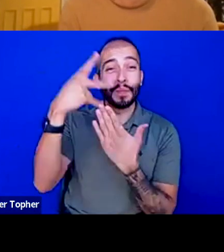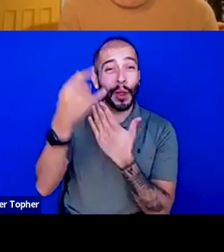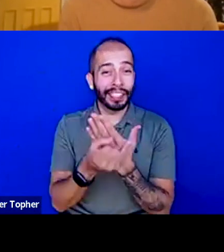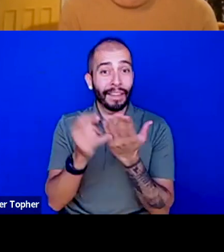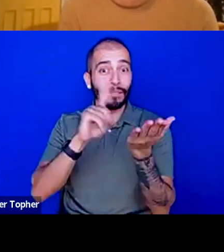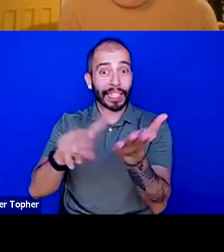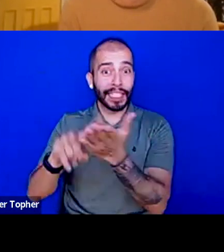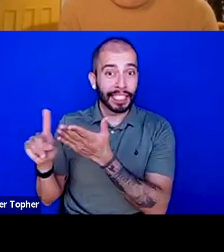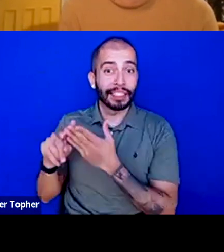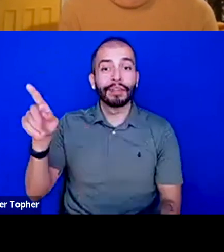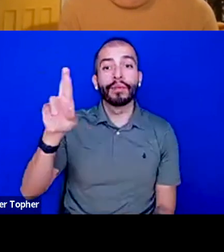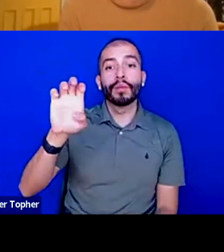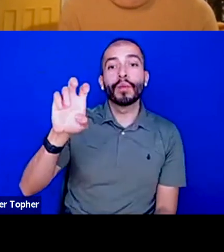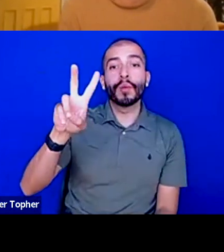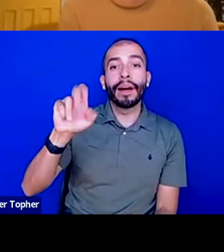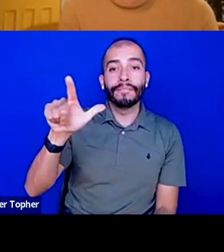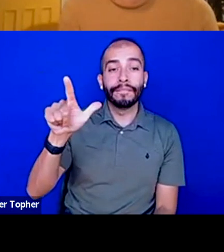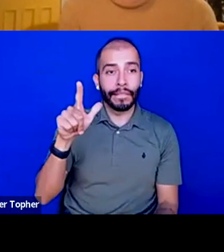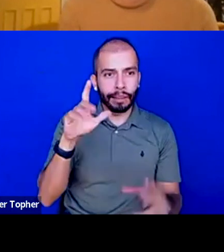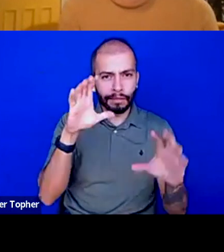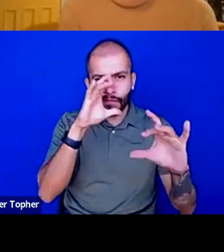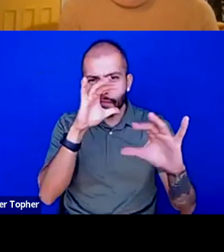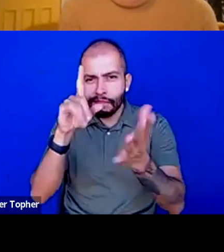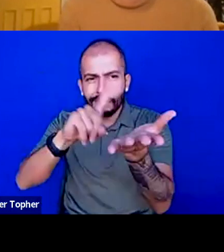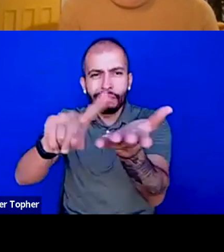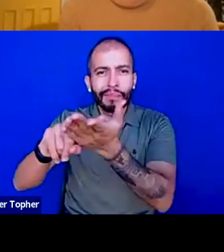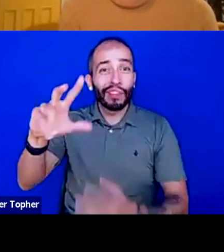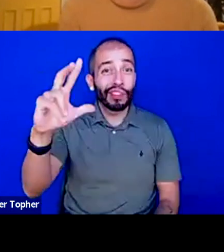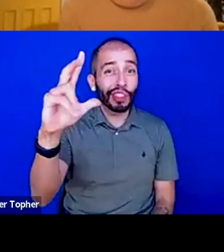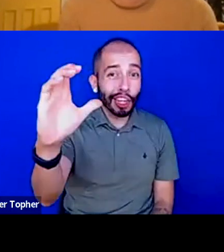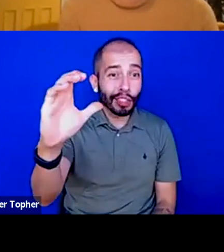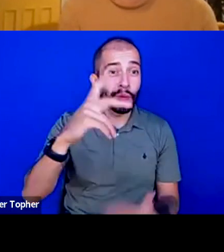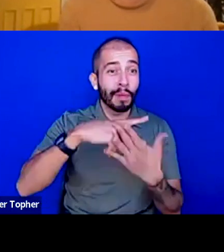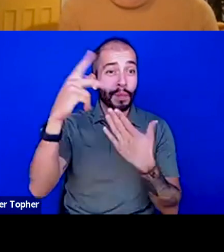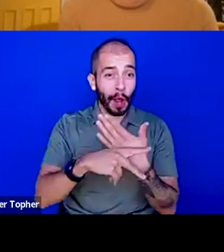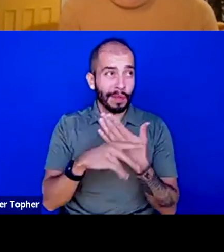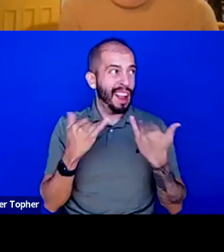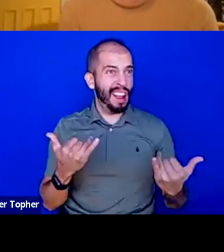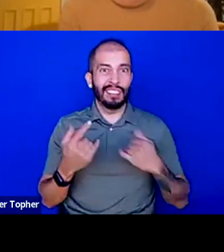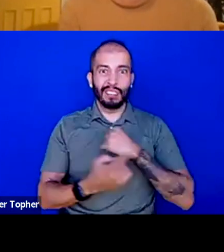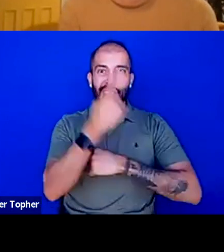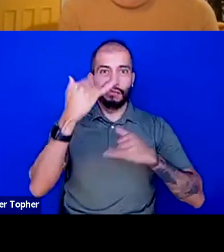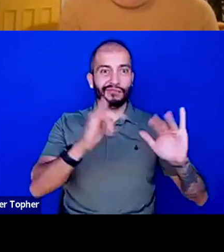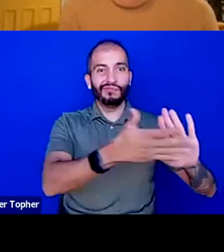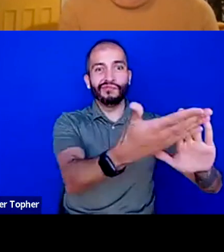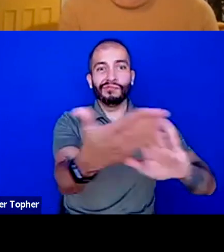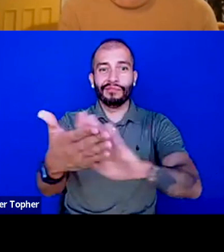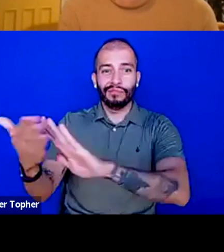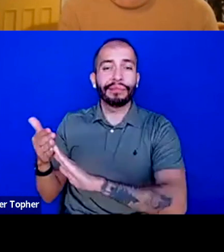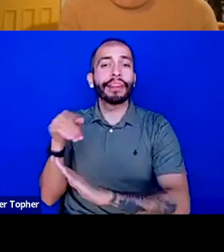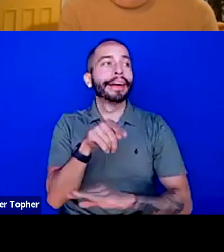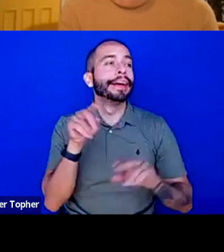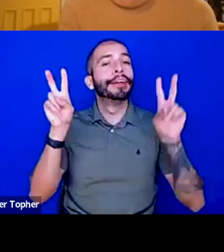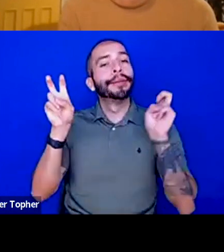today programs that are quote unquote drug treatment facilities for people with substance use